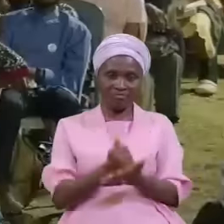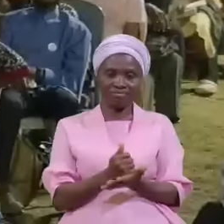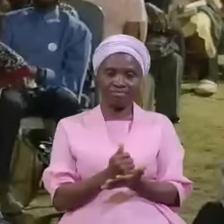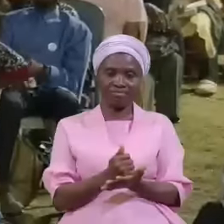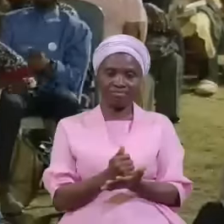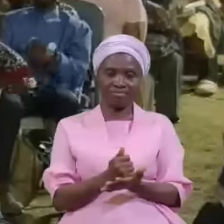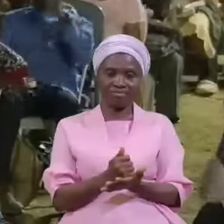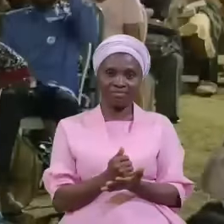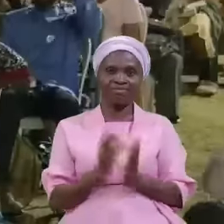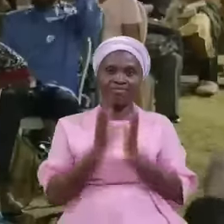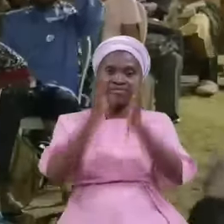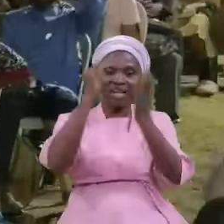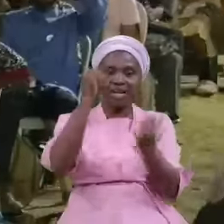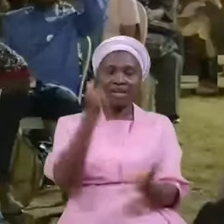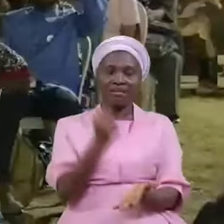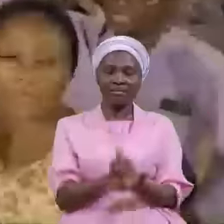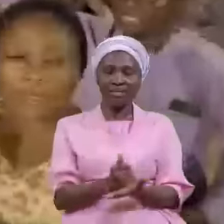shout amen.